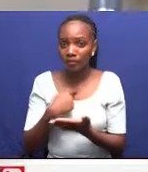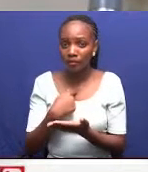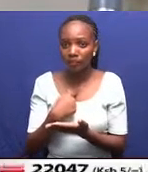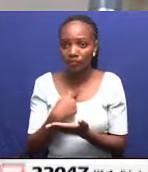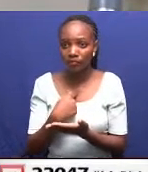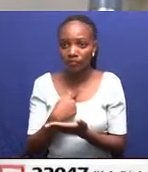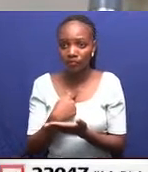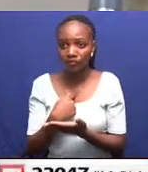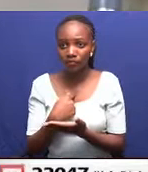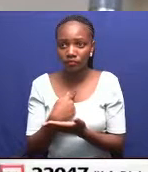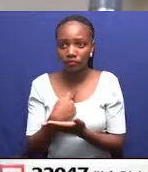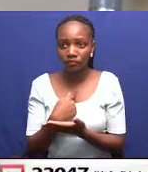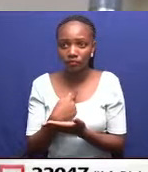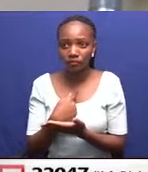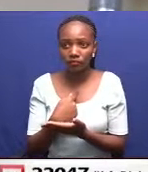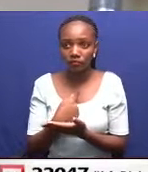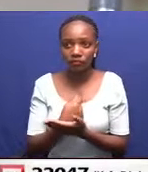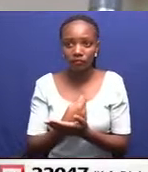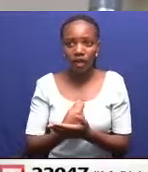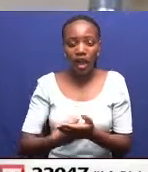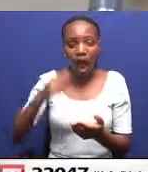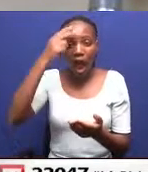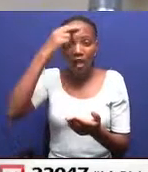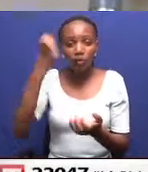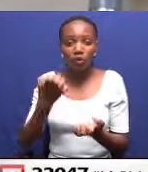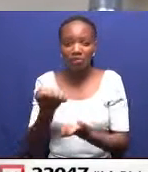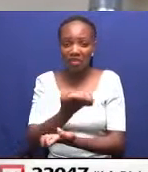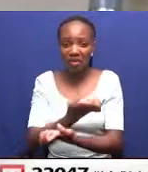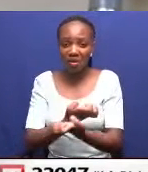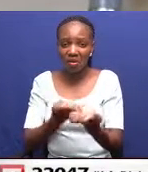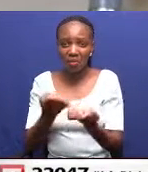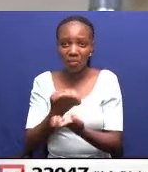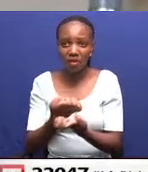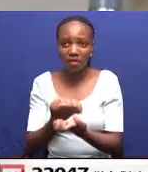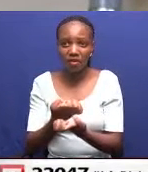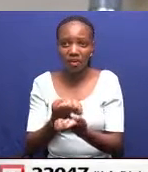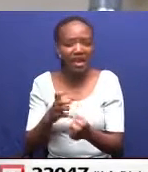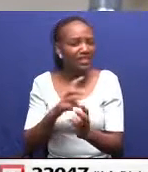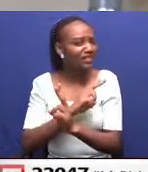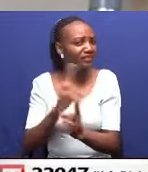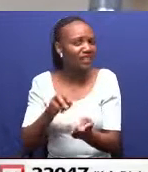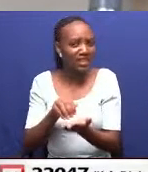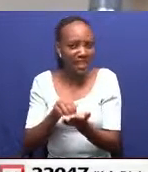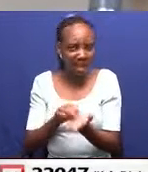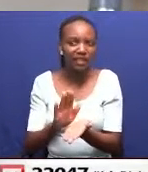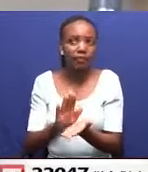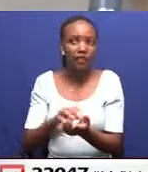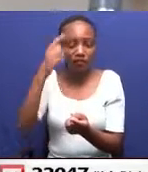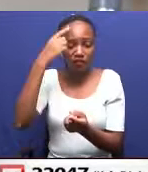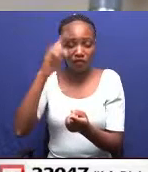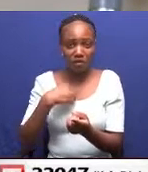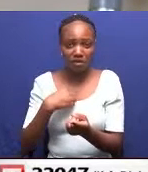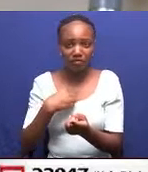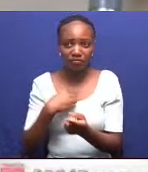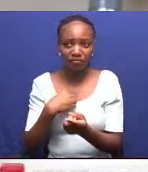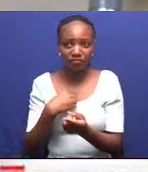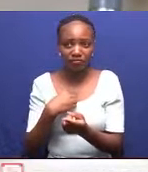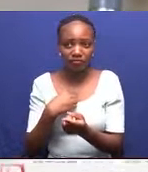And due to the economical way, it has become very expensive for me to facilitate